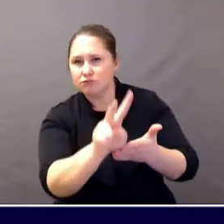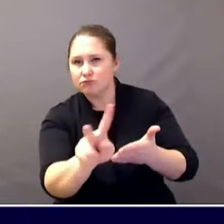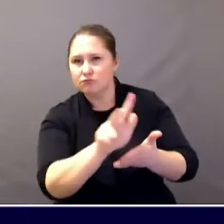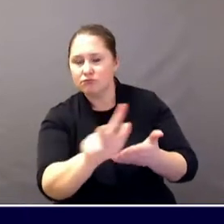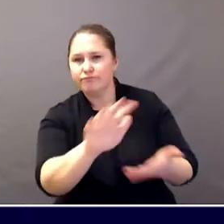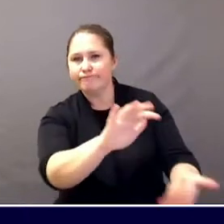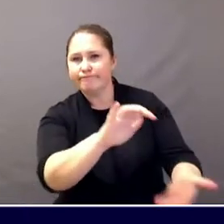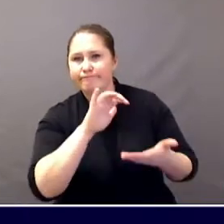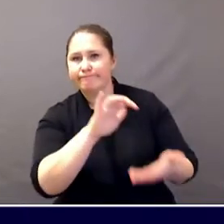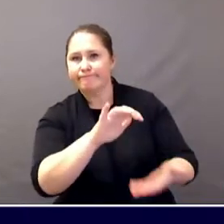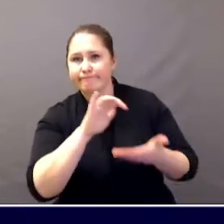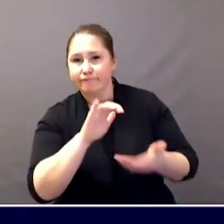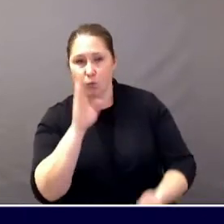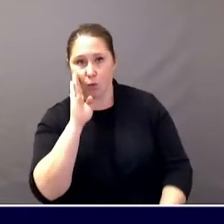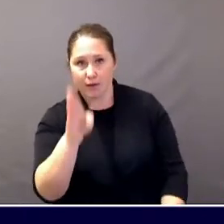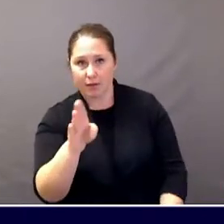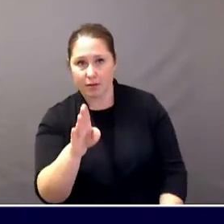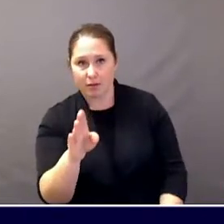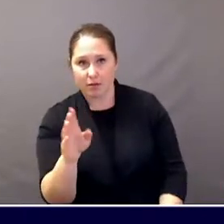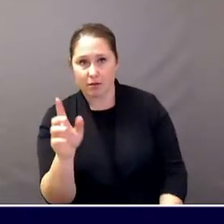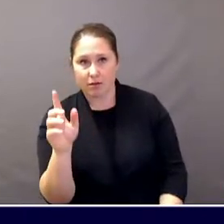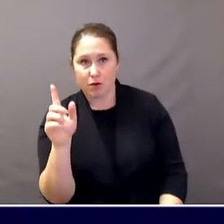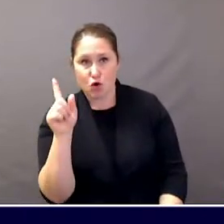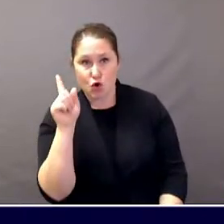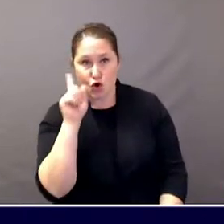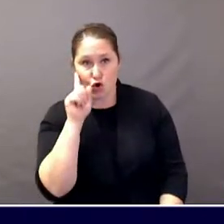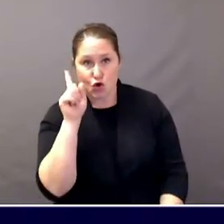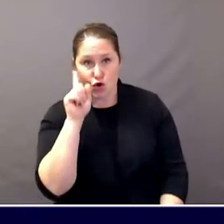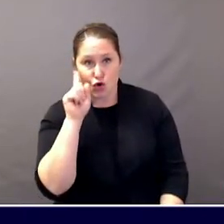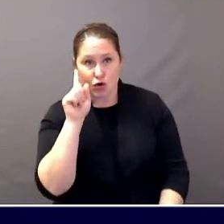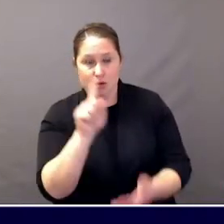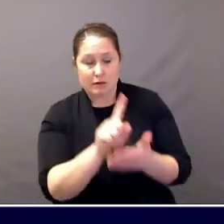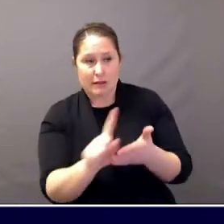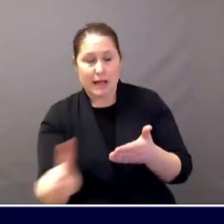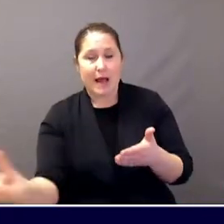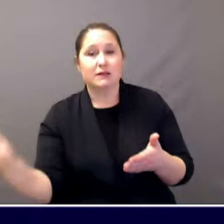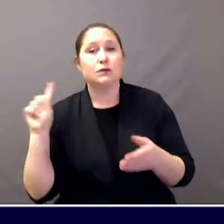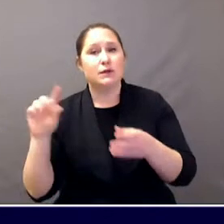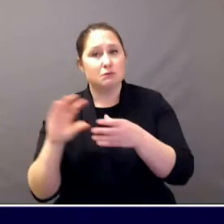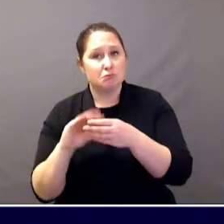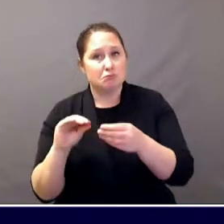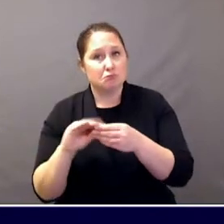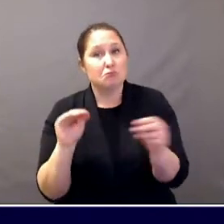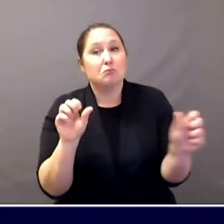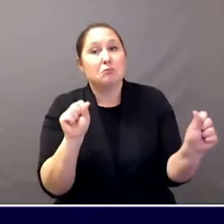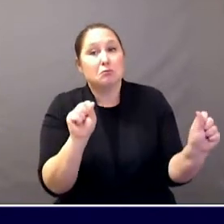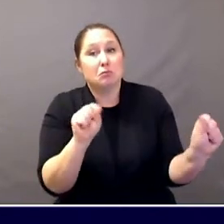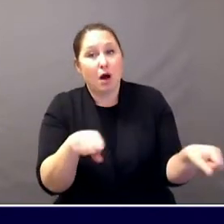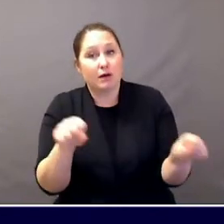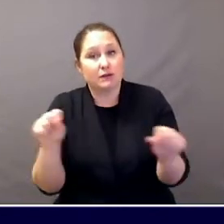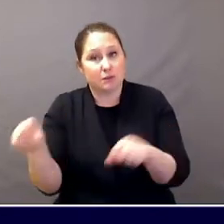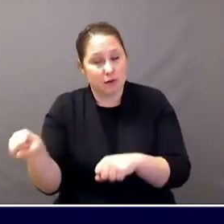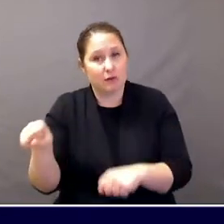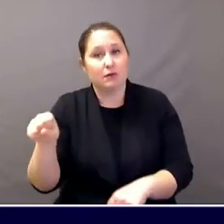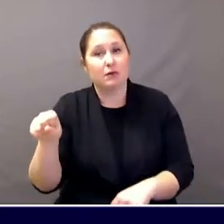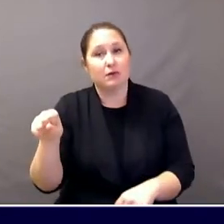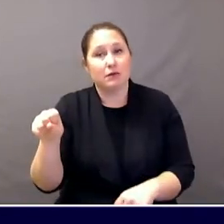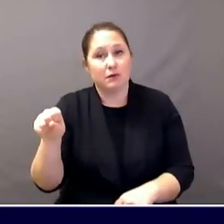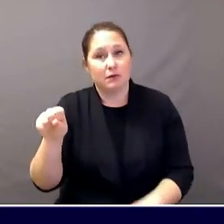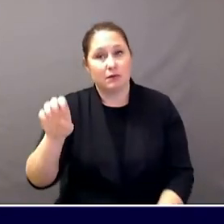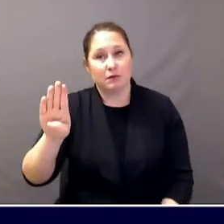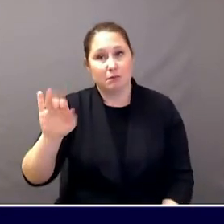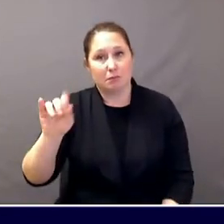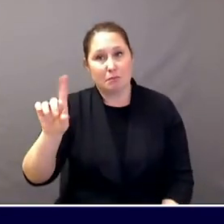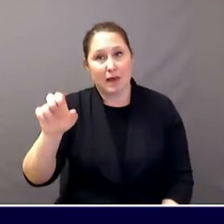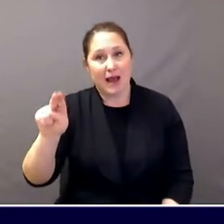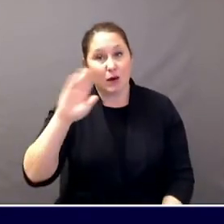going to hold the second doses in reserve? When you talked about that last week, when the idea was floated by the incoming Biden administration, you said